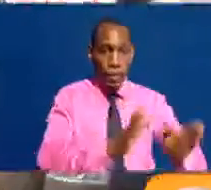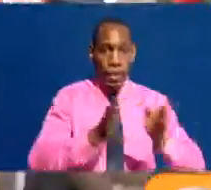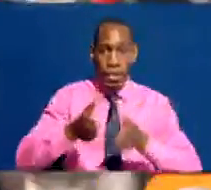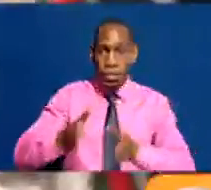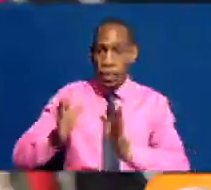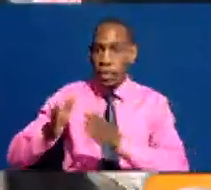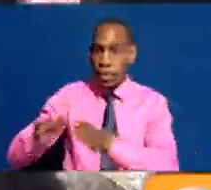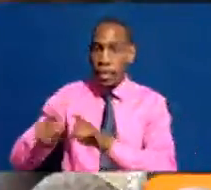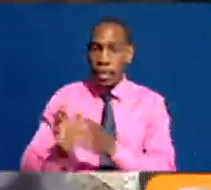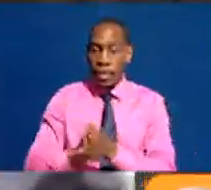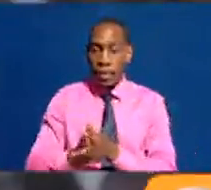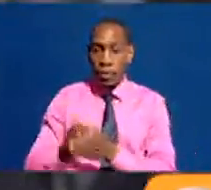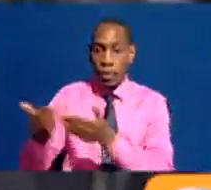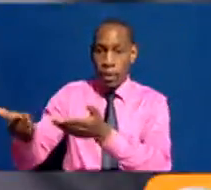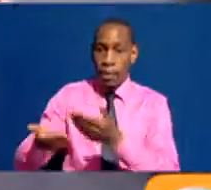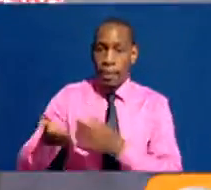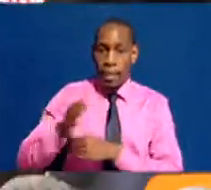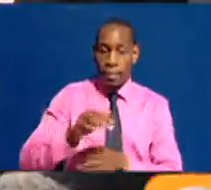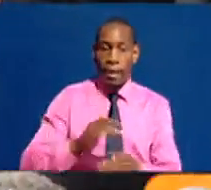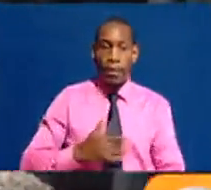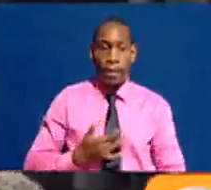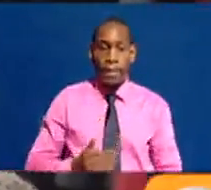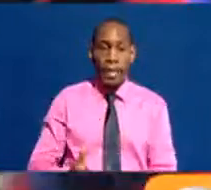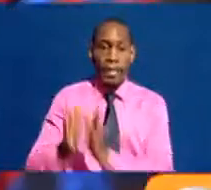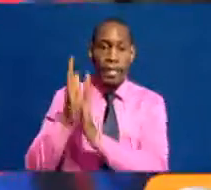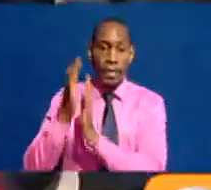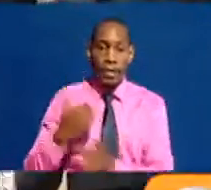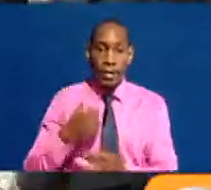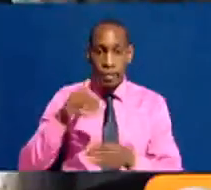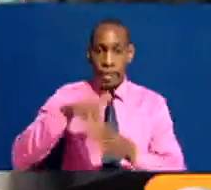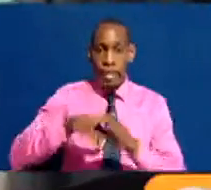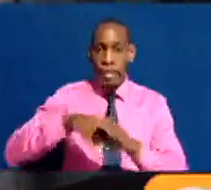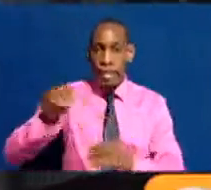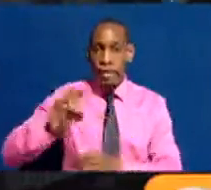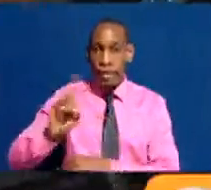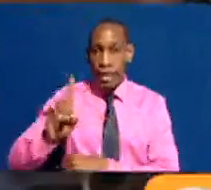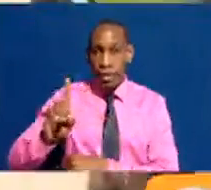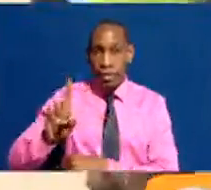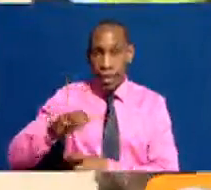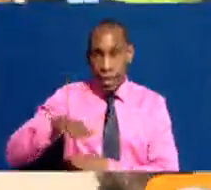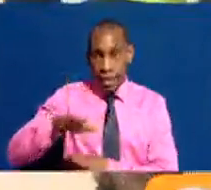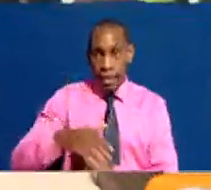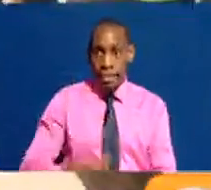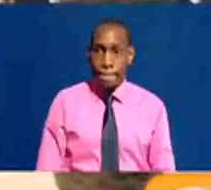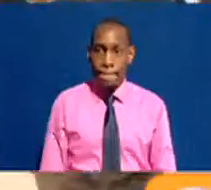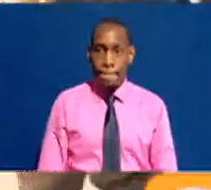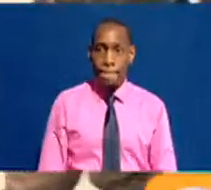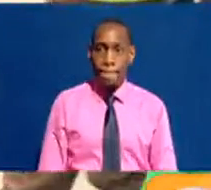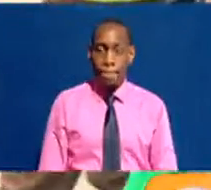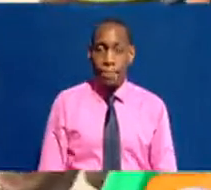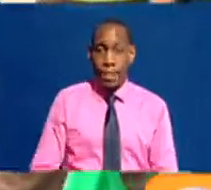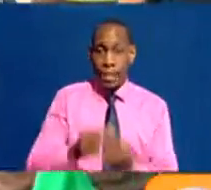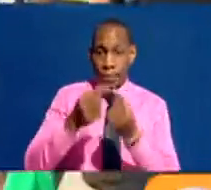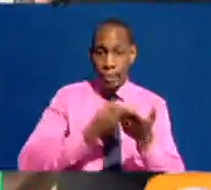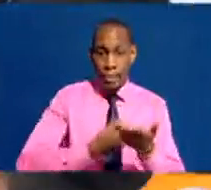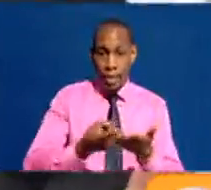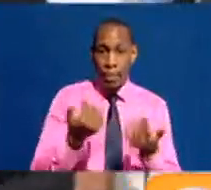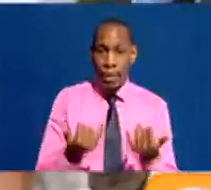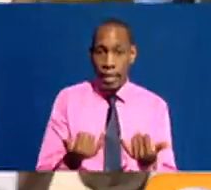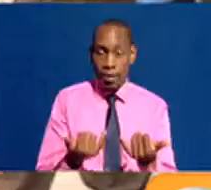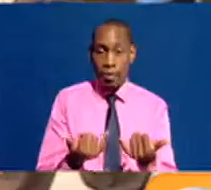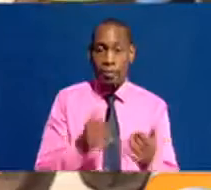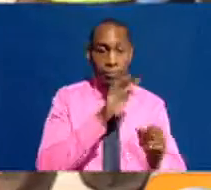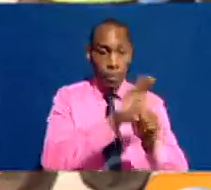which has restored a sense of security in and outside Nairobi CBD. Sana sana hii wiki, wamekua